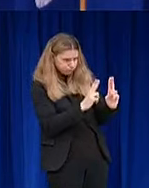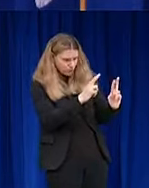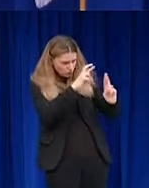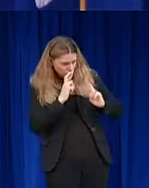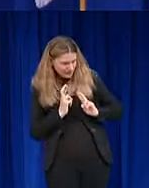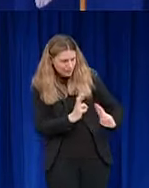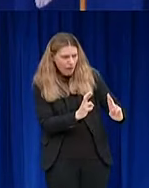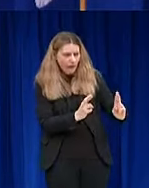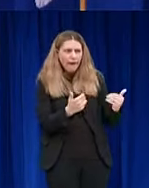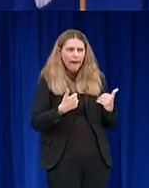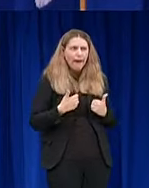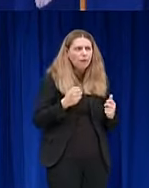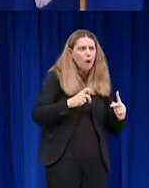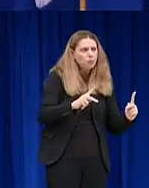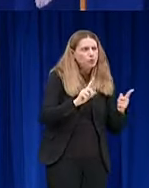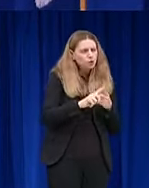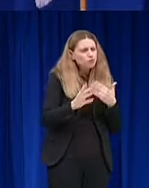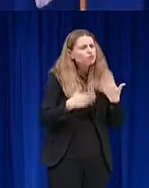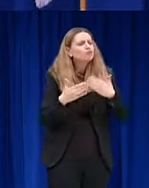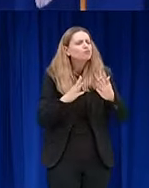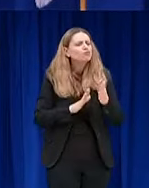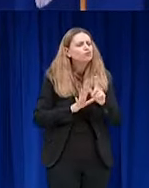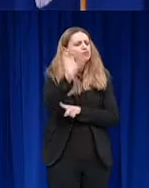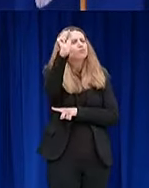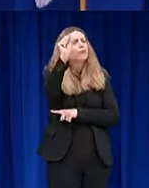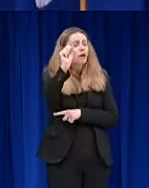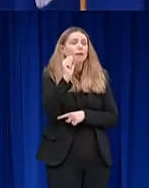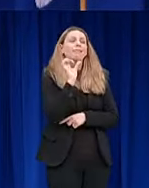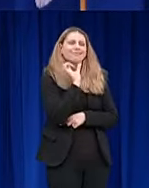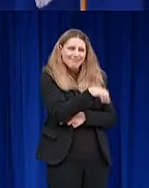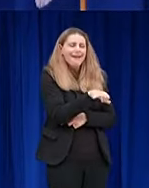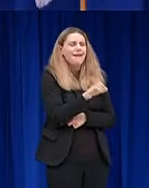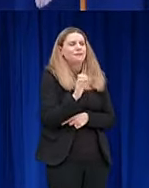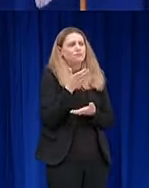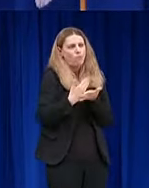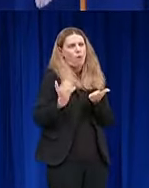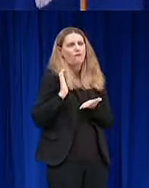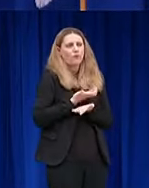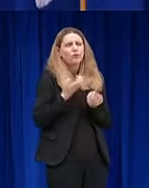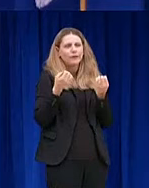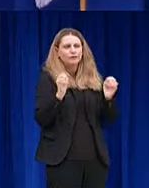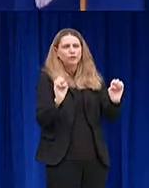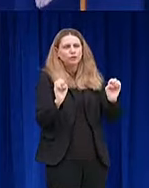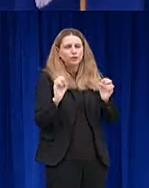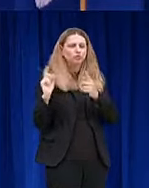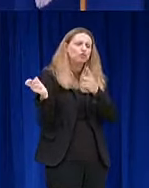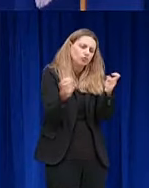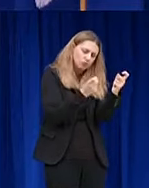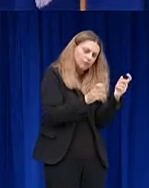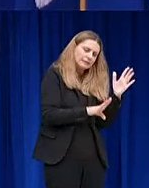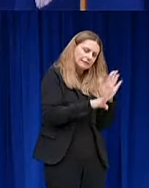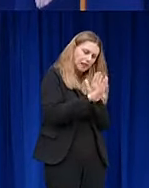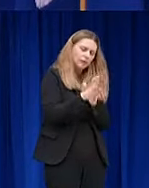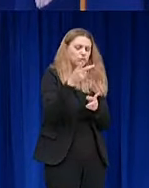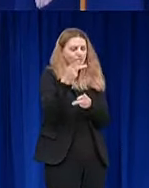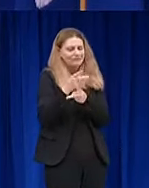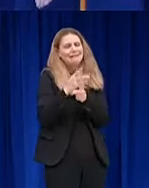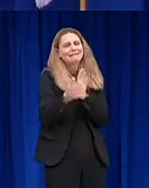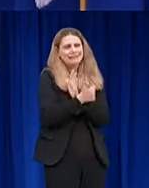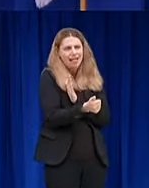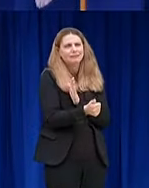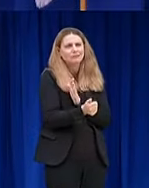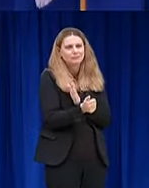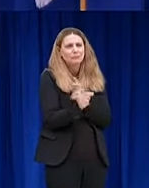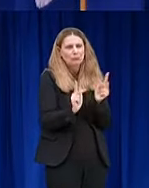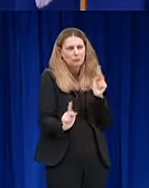an opportunity to excel are part of our effort to recruit, develop, and retain talent.